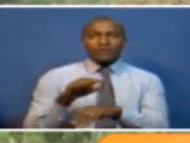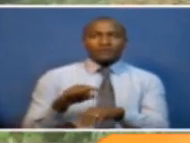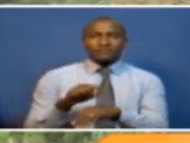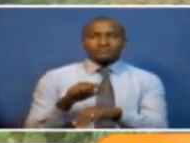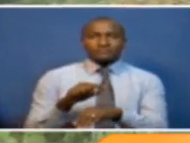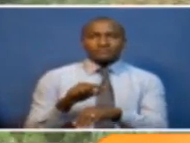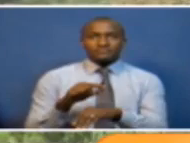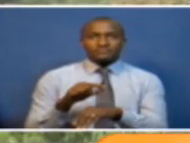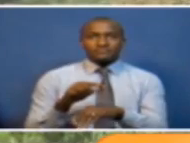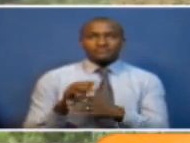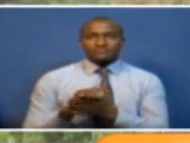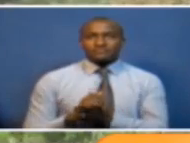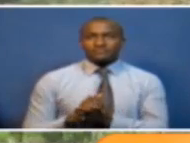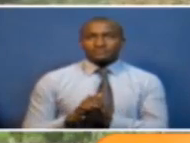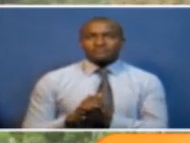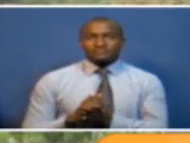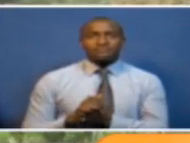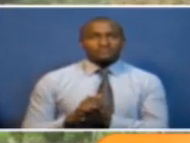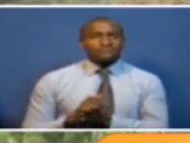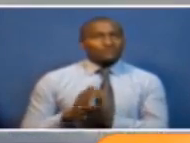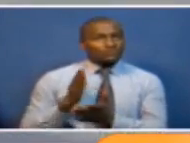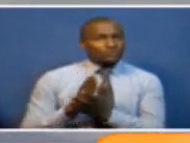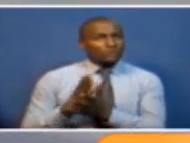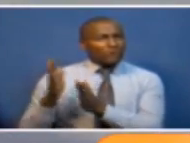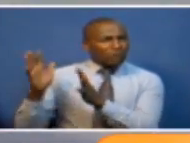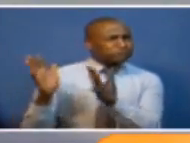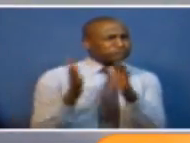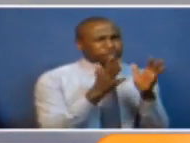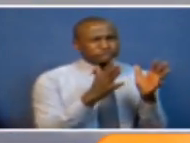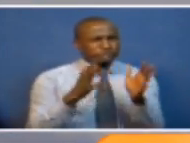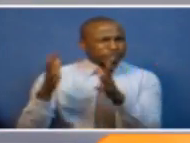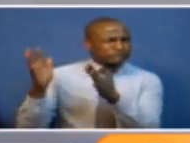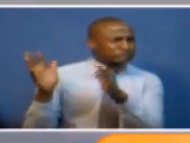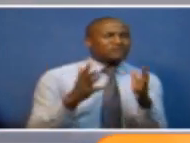that is windy.